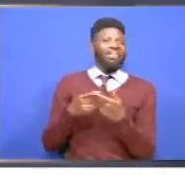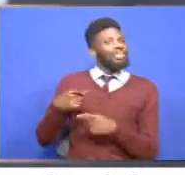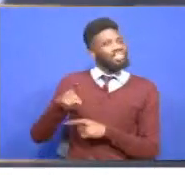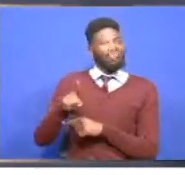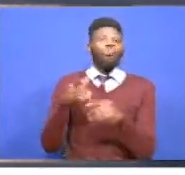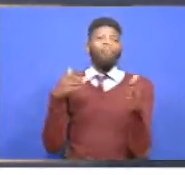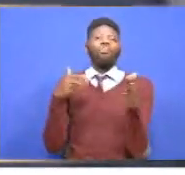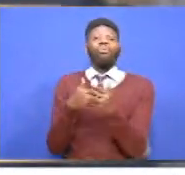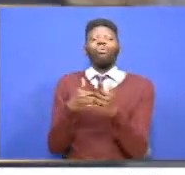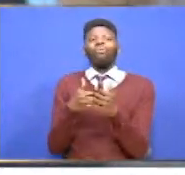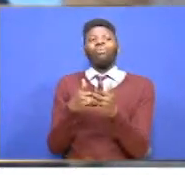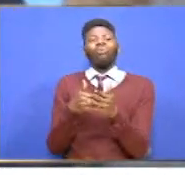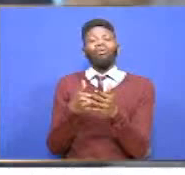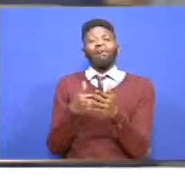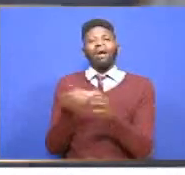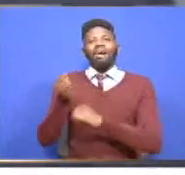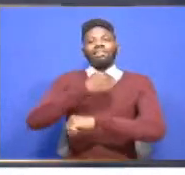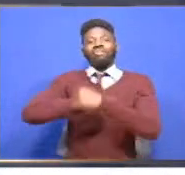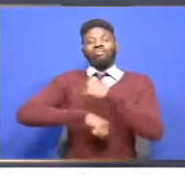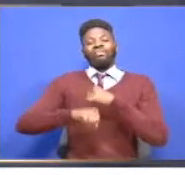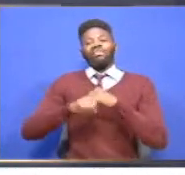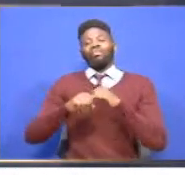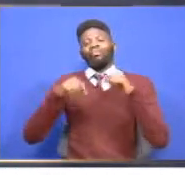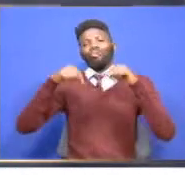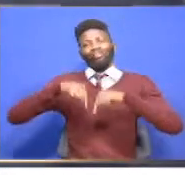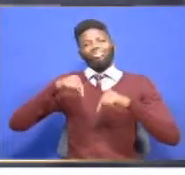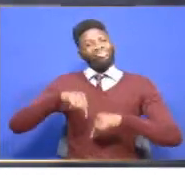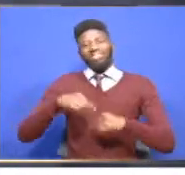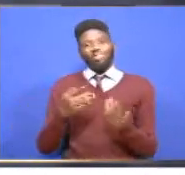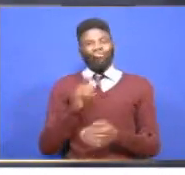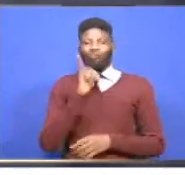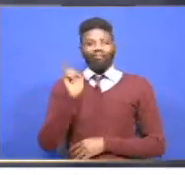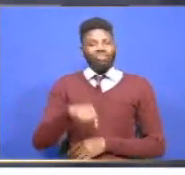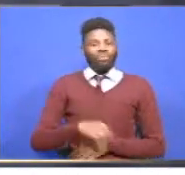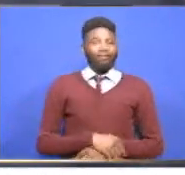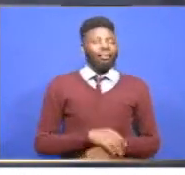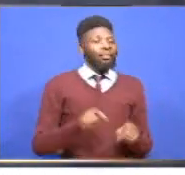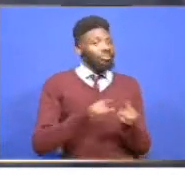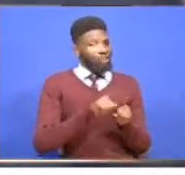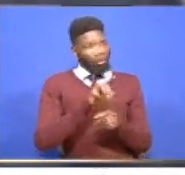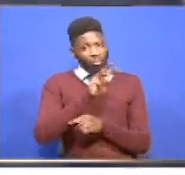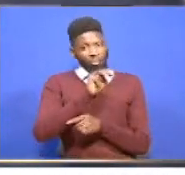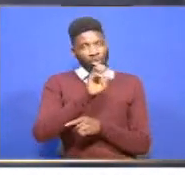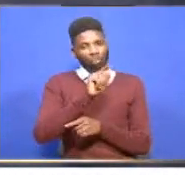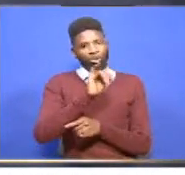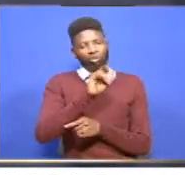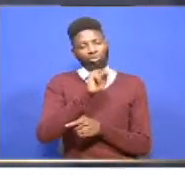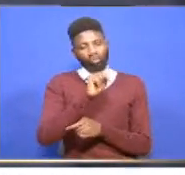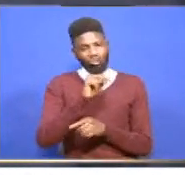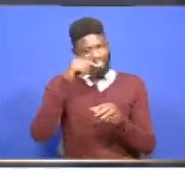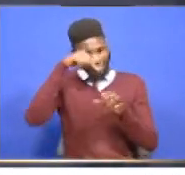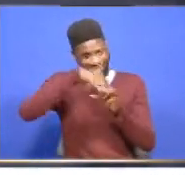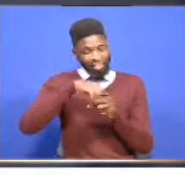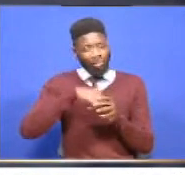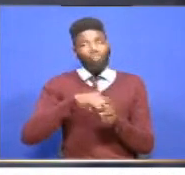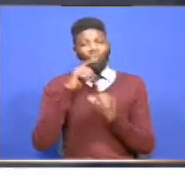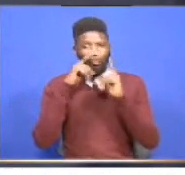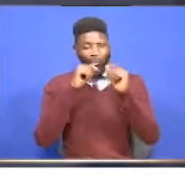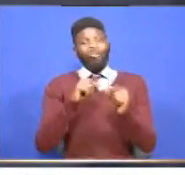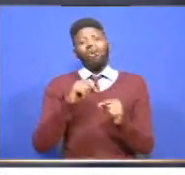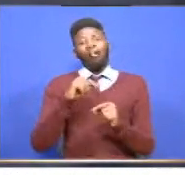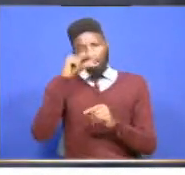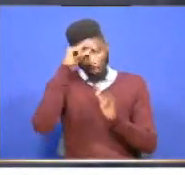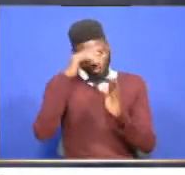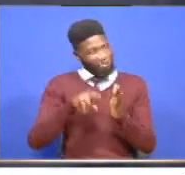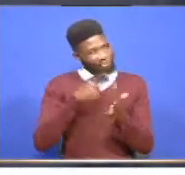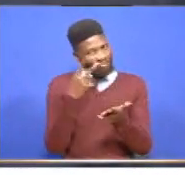exercise today. All right. And you, in the motion, you also allege that the governor has refused to adhere to the two-thirds gender principle. We